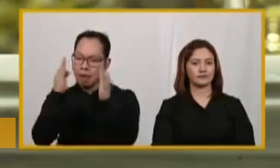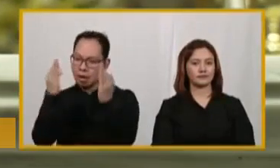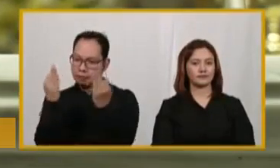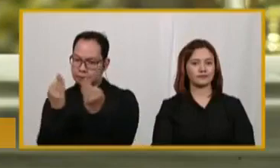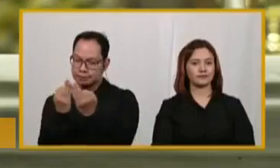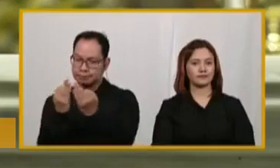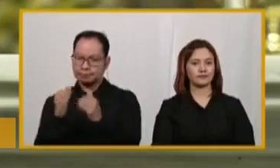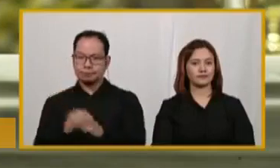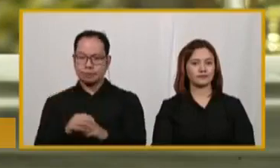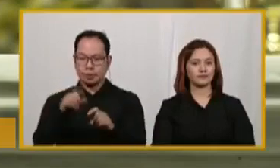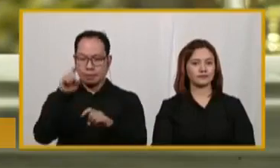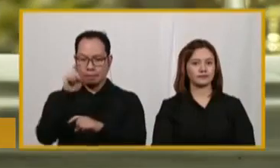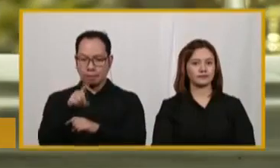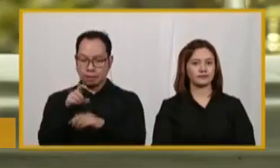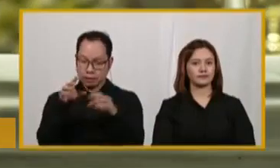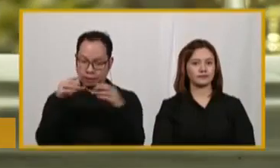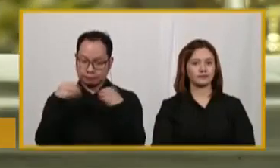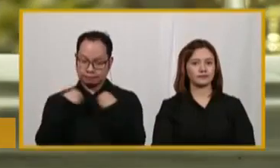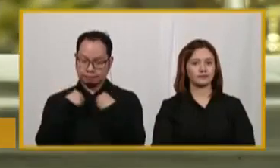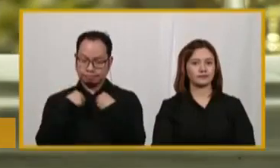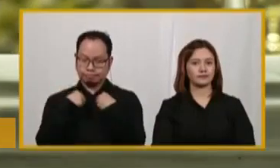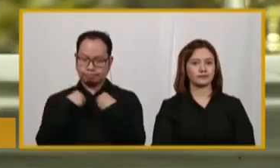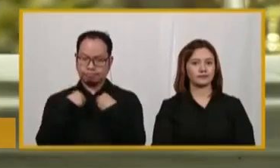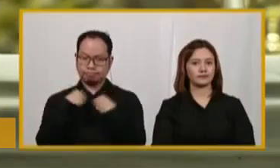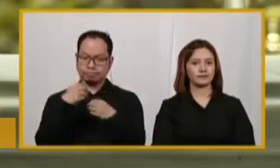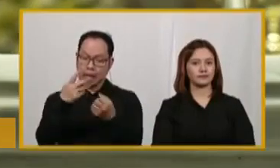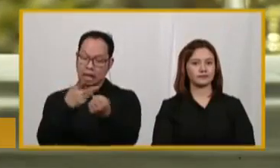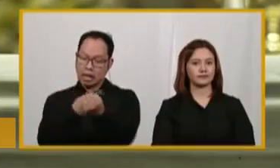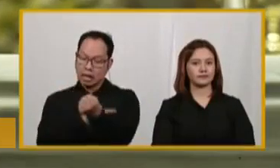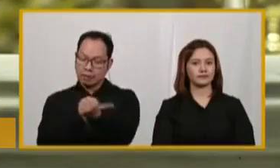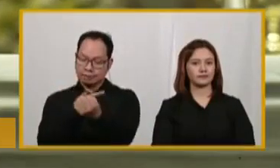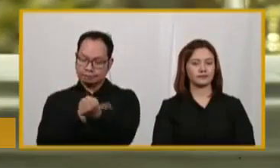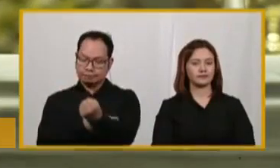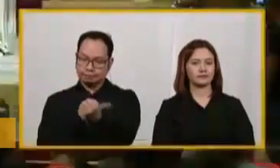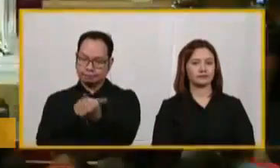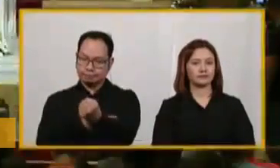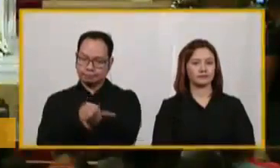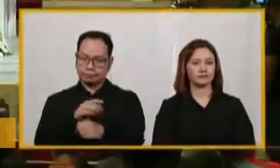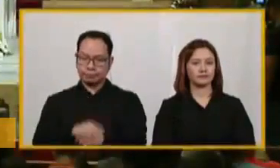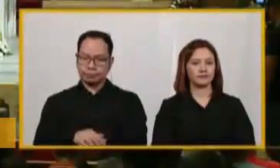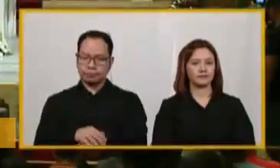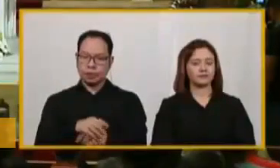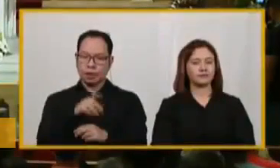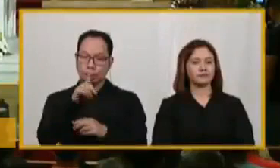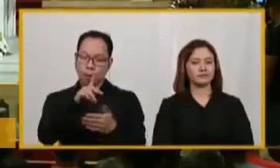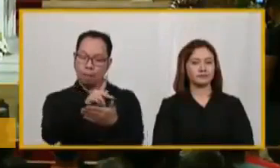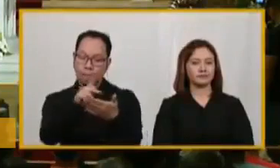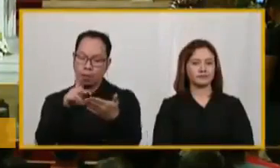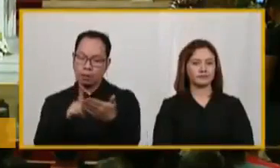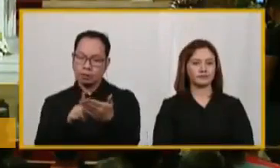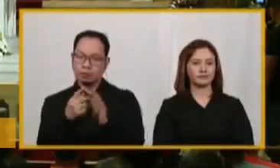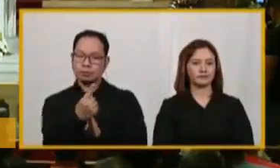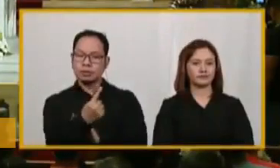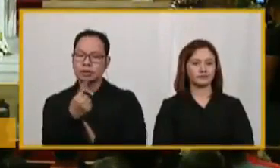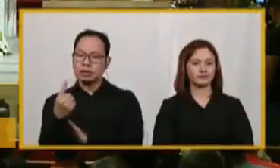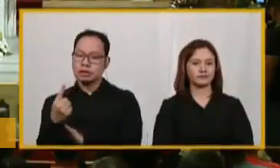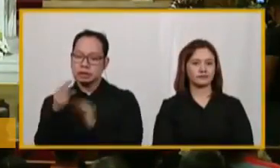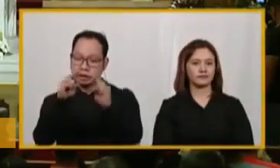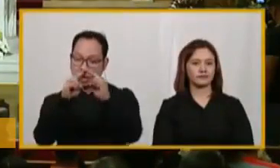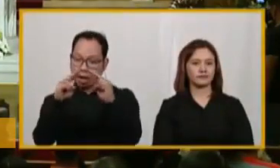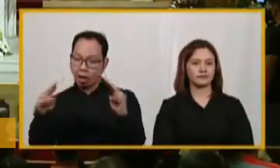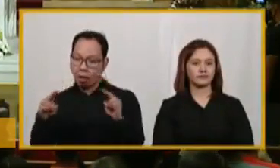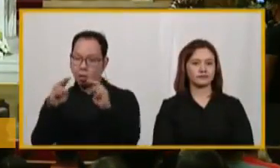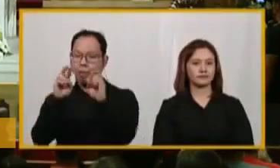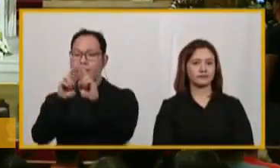families must procure for itself a lamb, one apiece for each